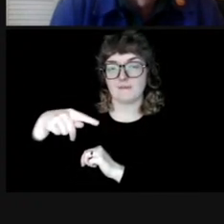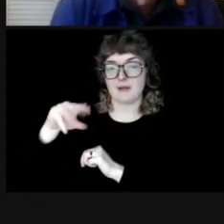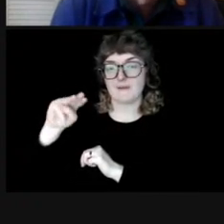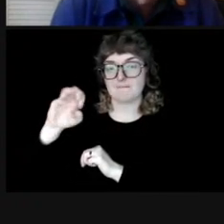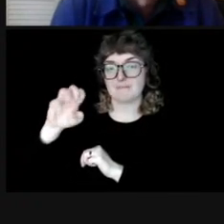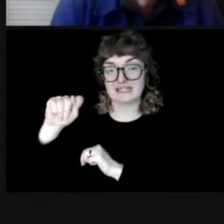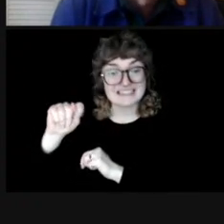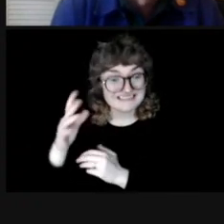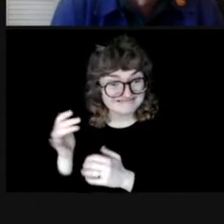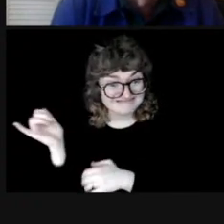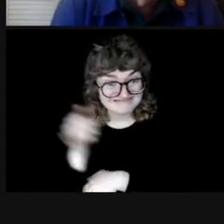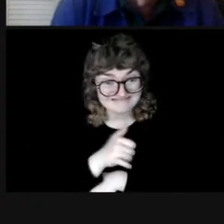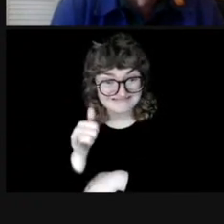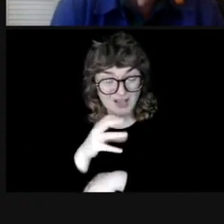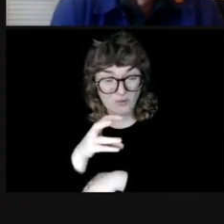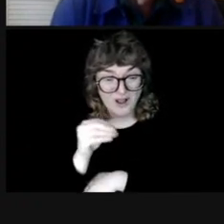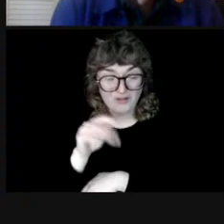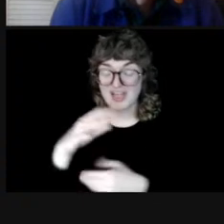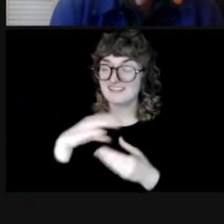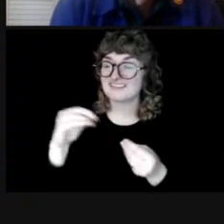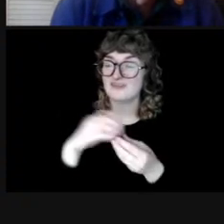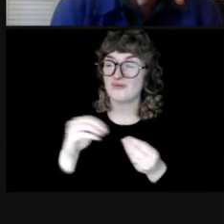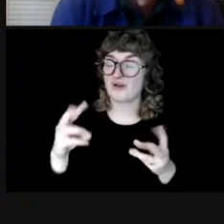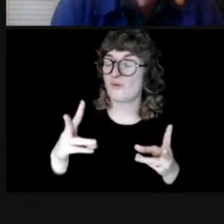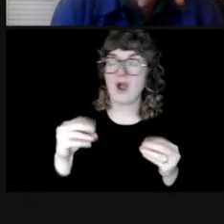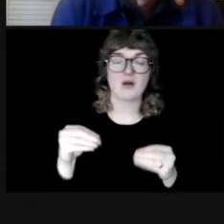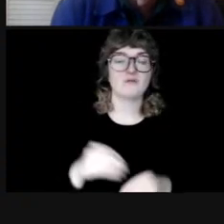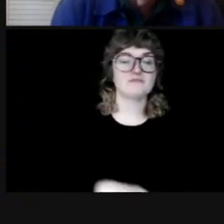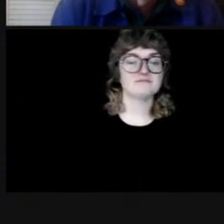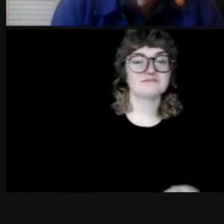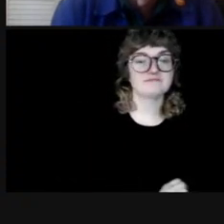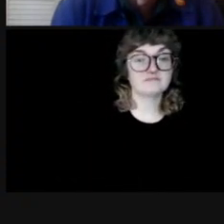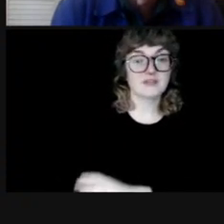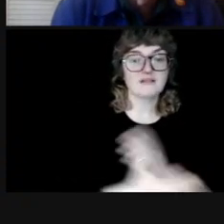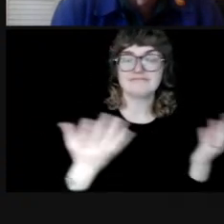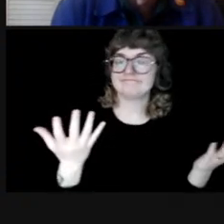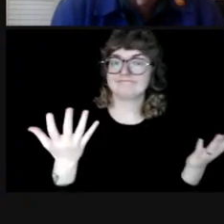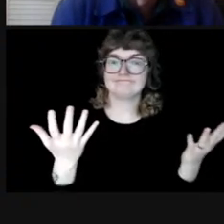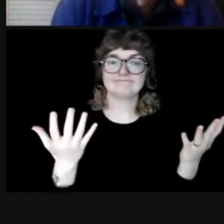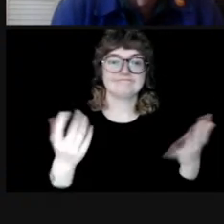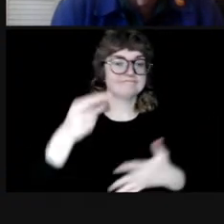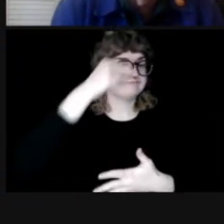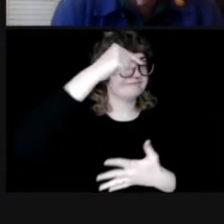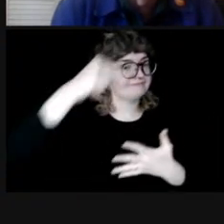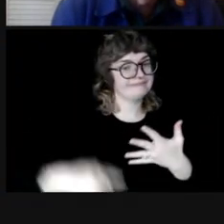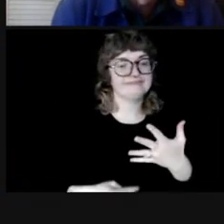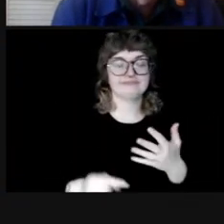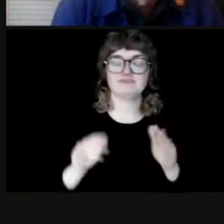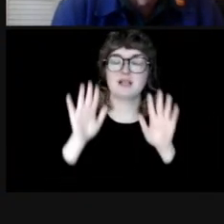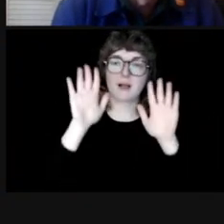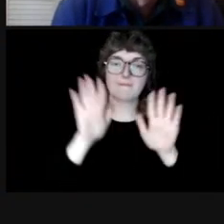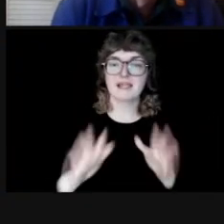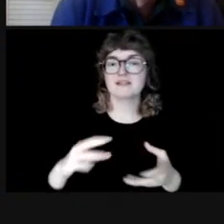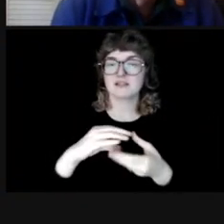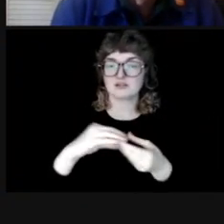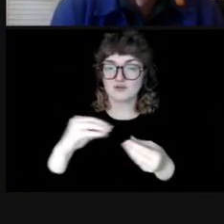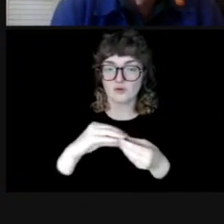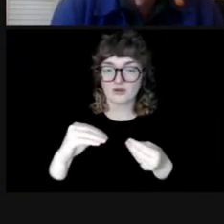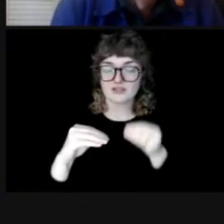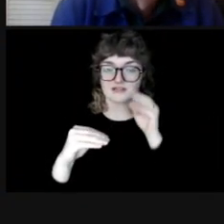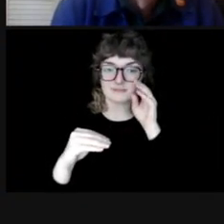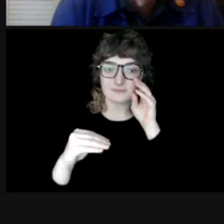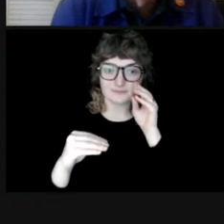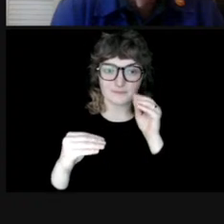wild. I mean, that's just amazing to me. But, you know, there are just so many amazing stories that revolve around, especially around